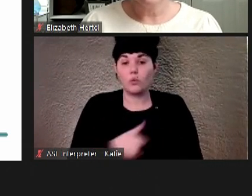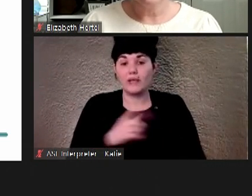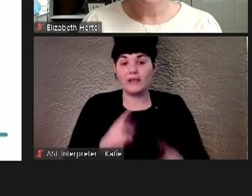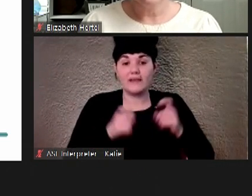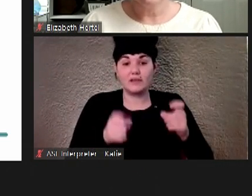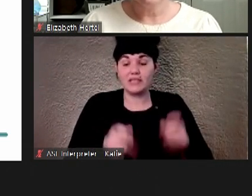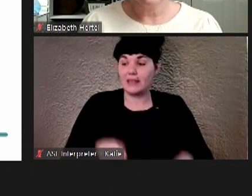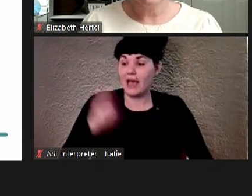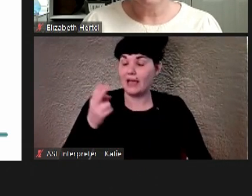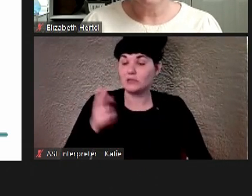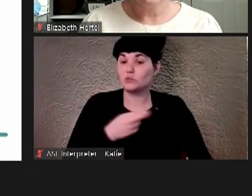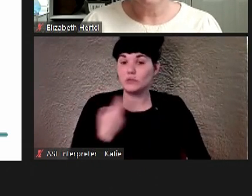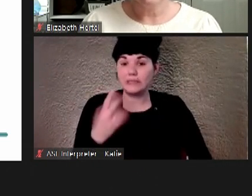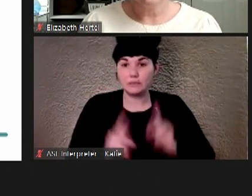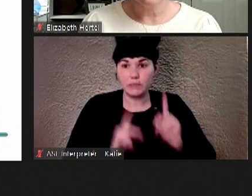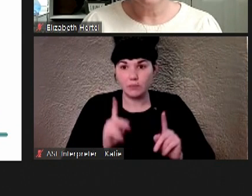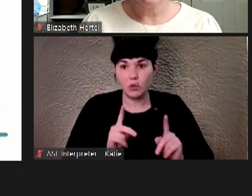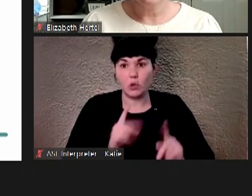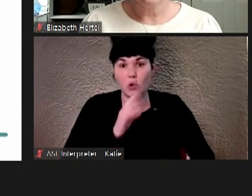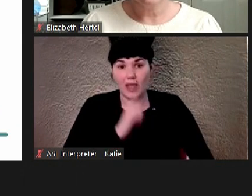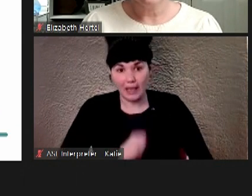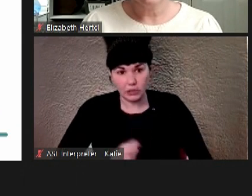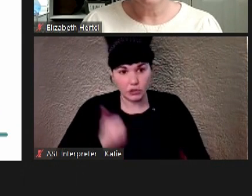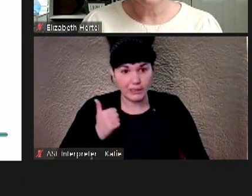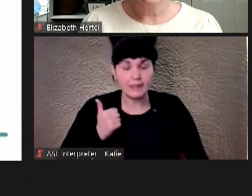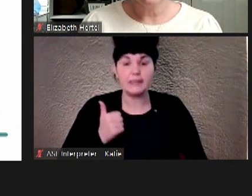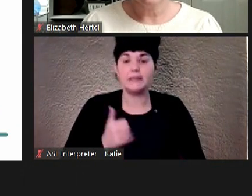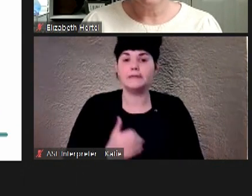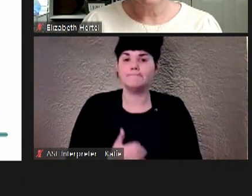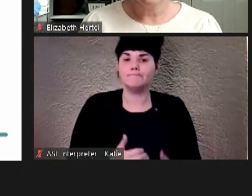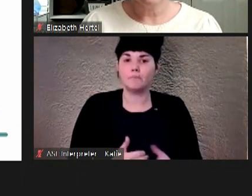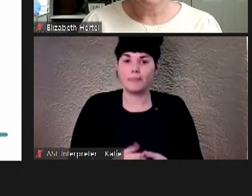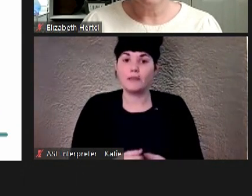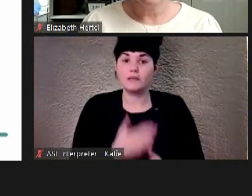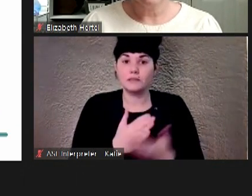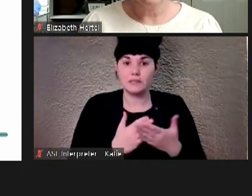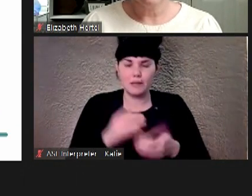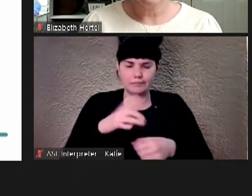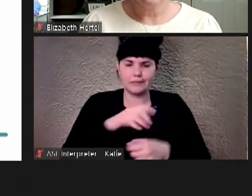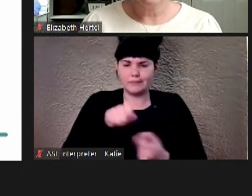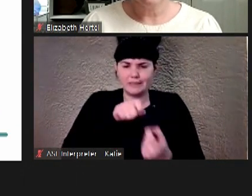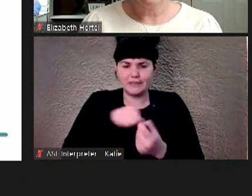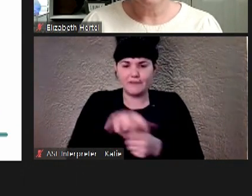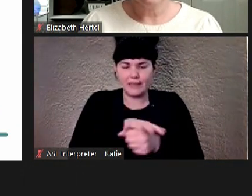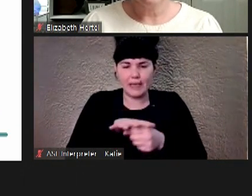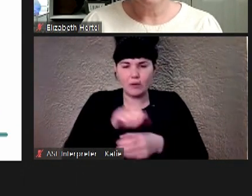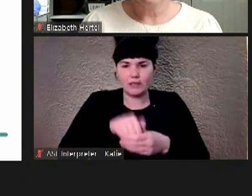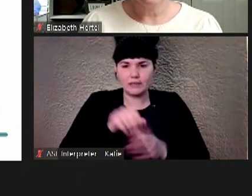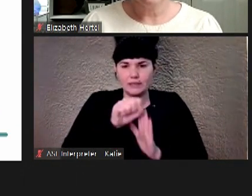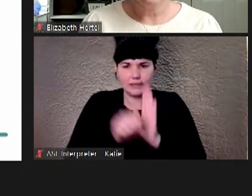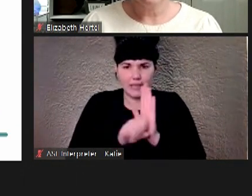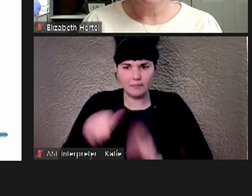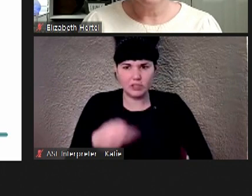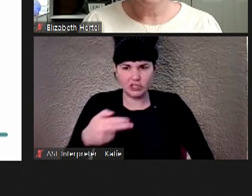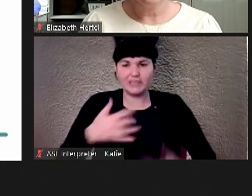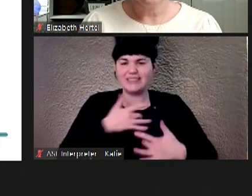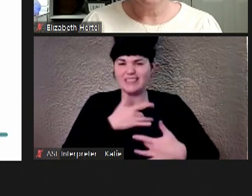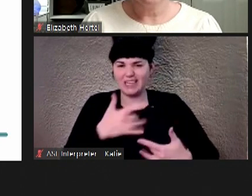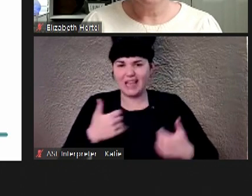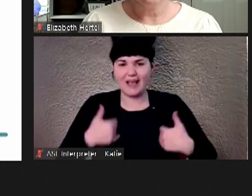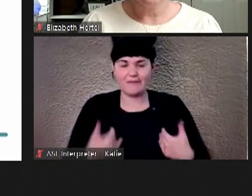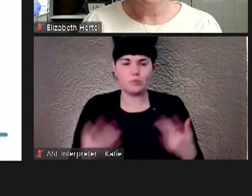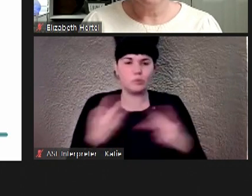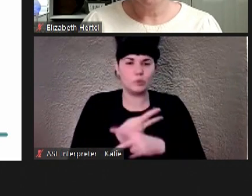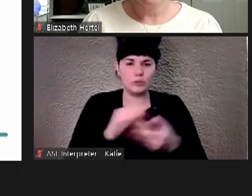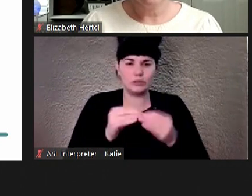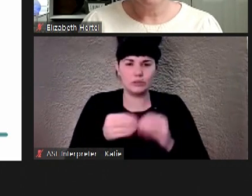and then we've also prioritized some geographic areas of the state that are most vulnerable. So working